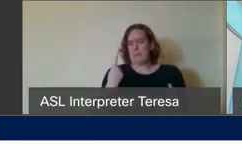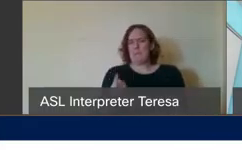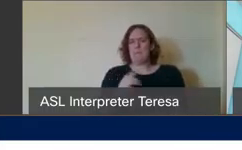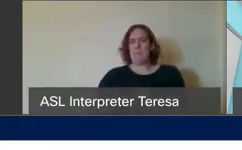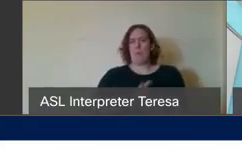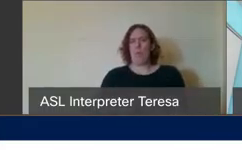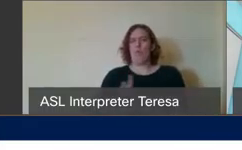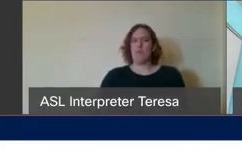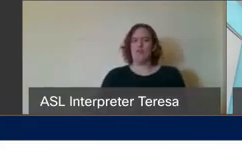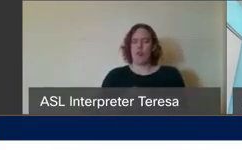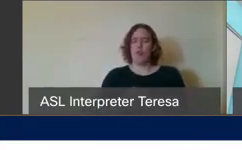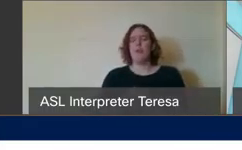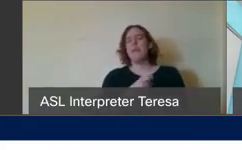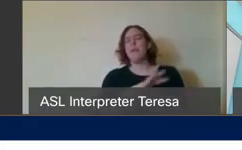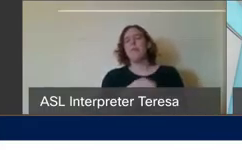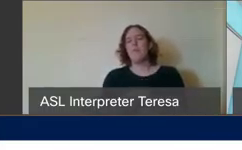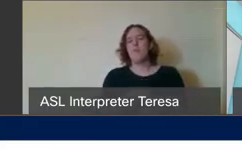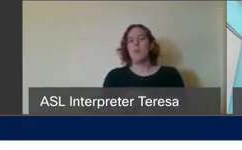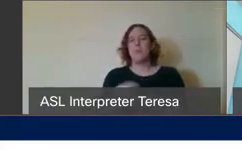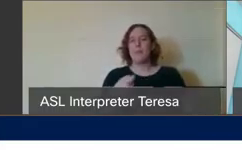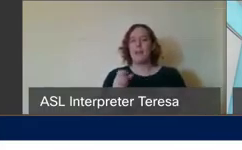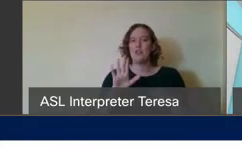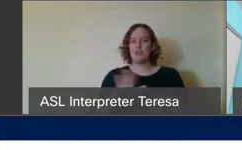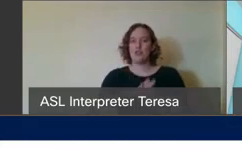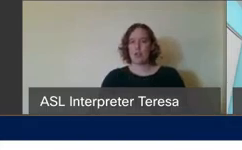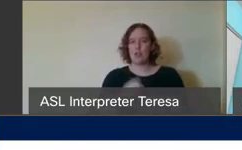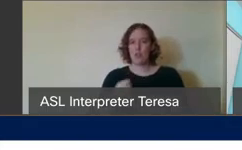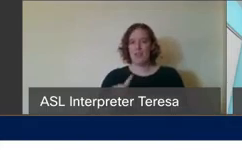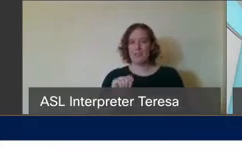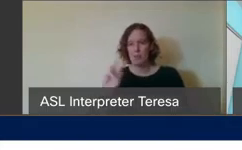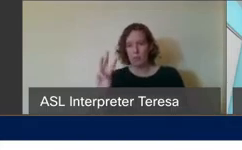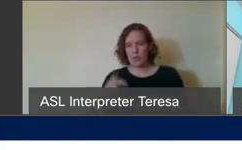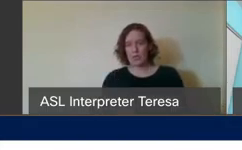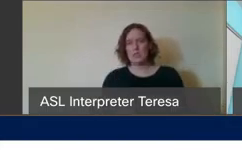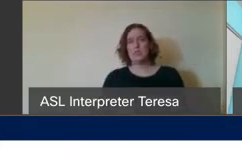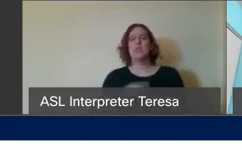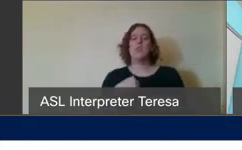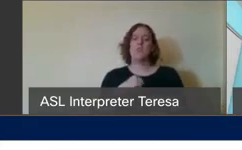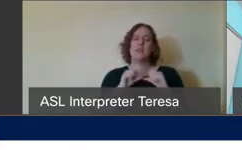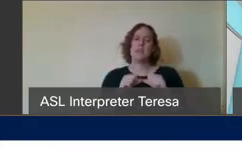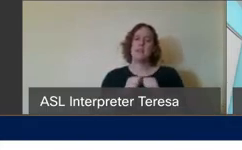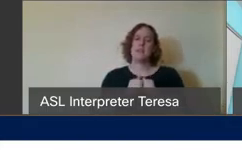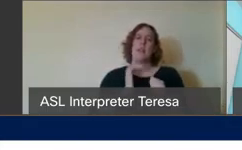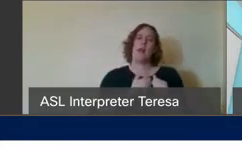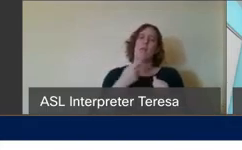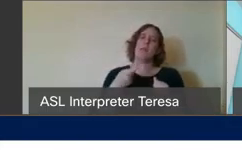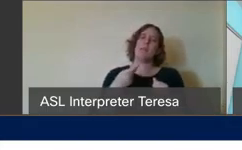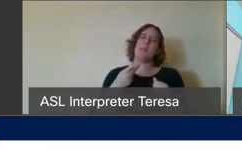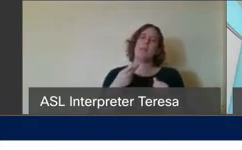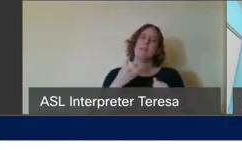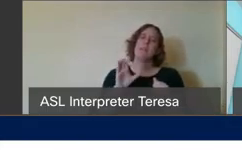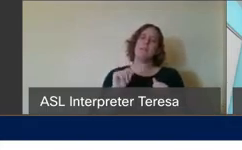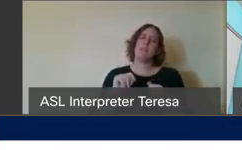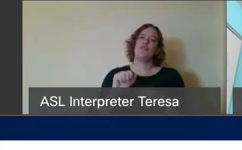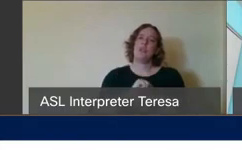started, including managing your stress while teleworking. We've been continuing with our PCT training virtually, thanks to